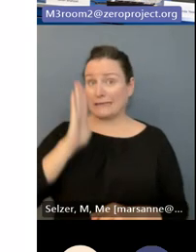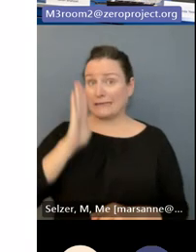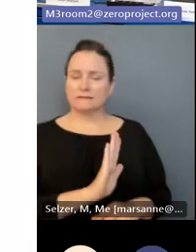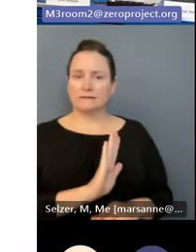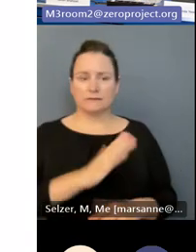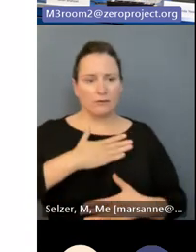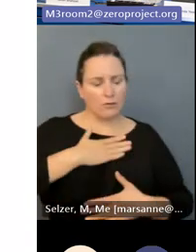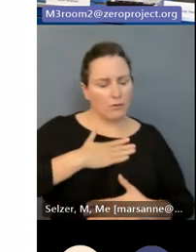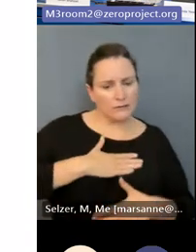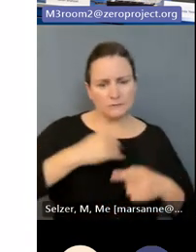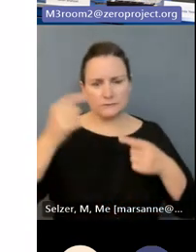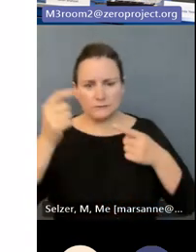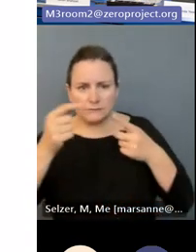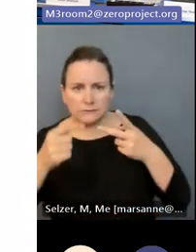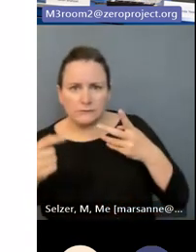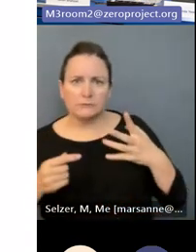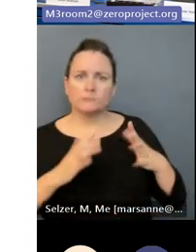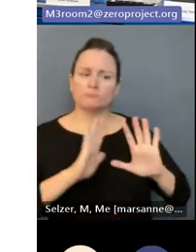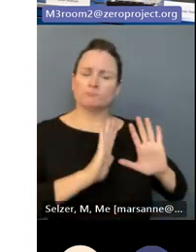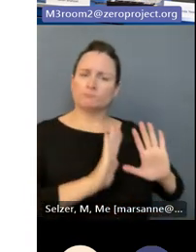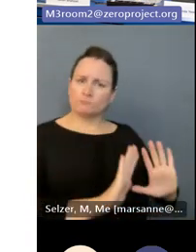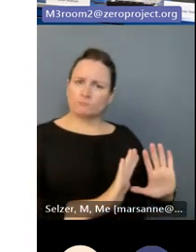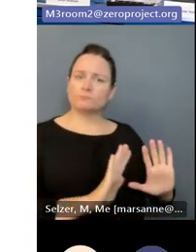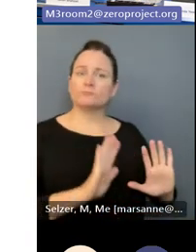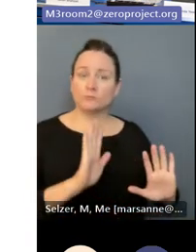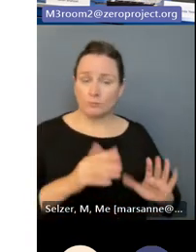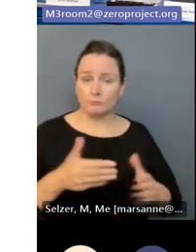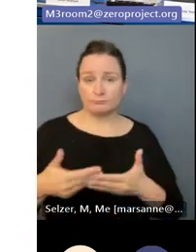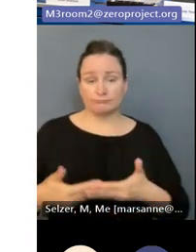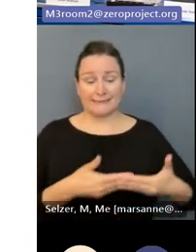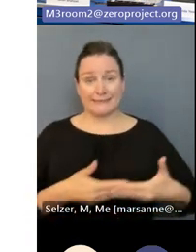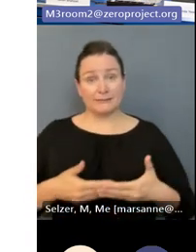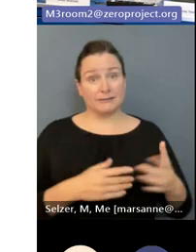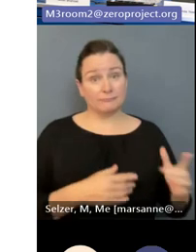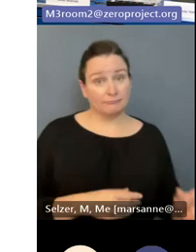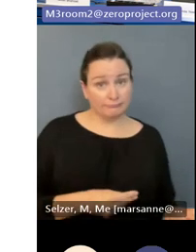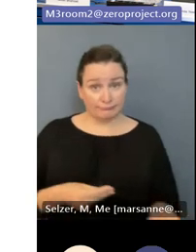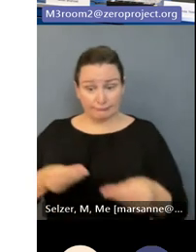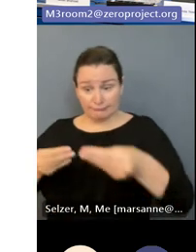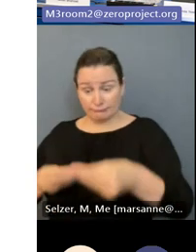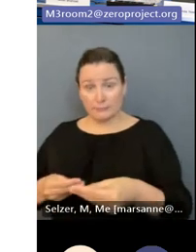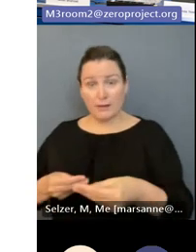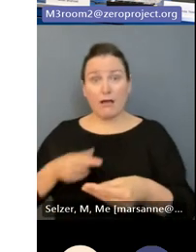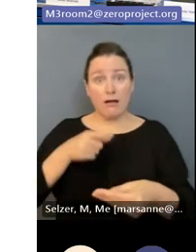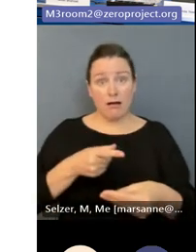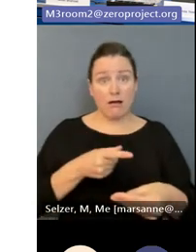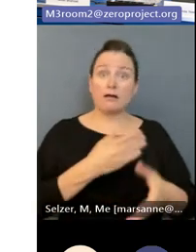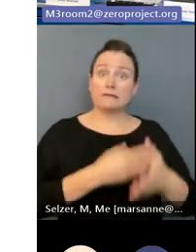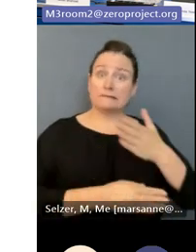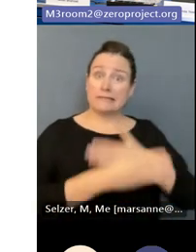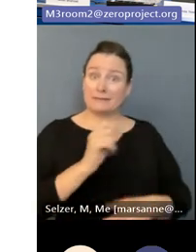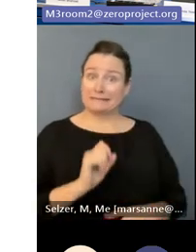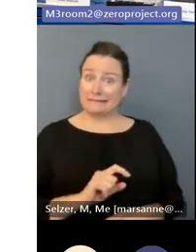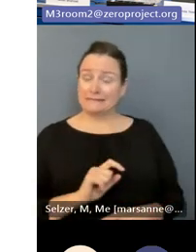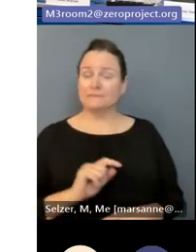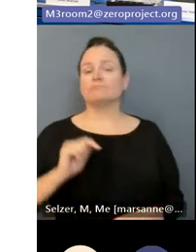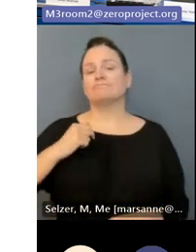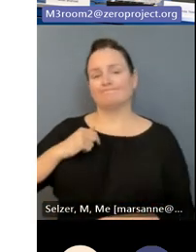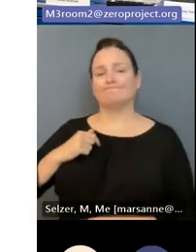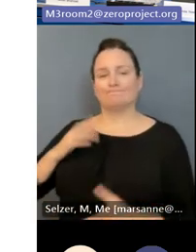family with a child with Down syndrome is introduced to us, KDSP embarks on a journey with them until they